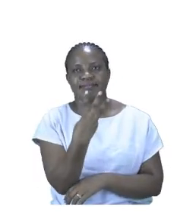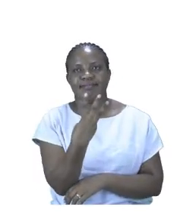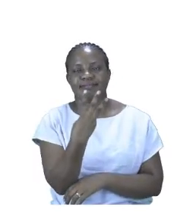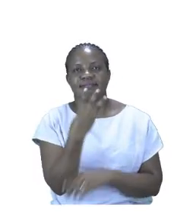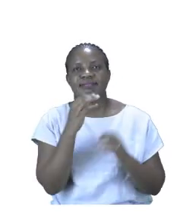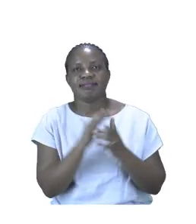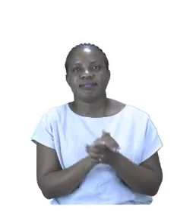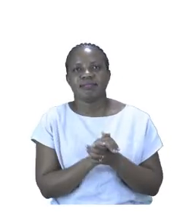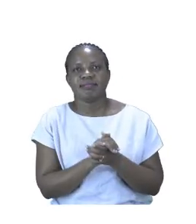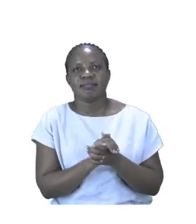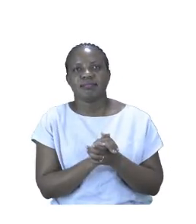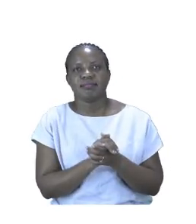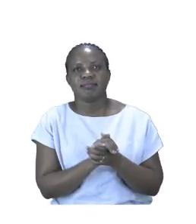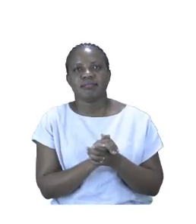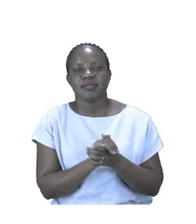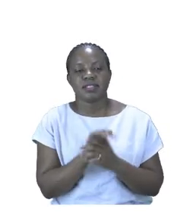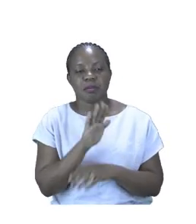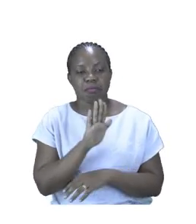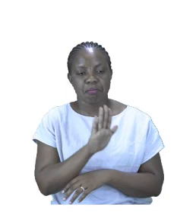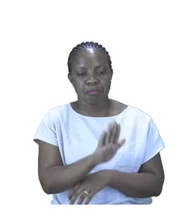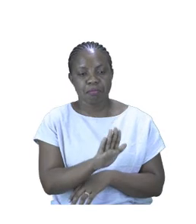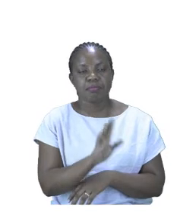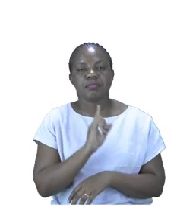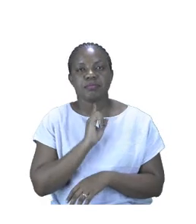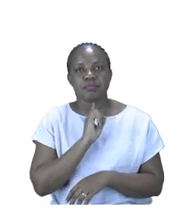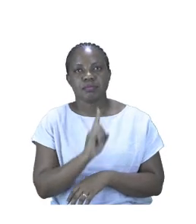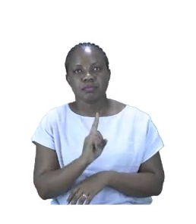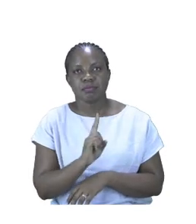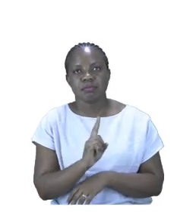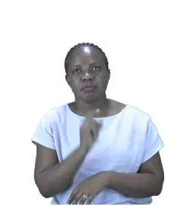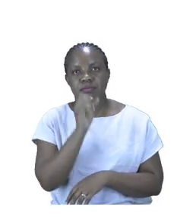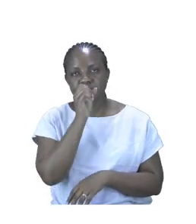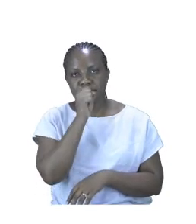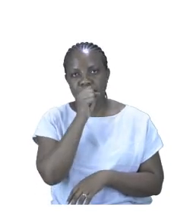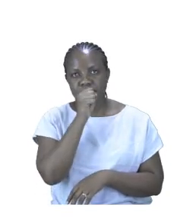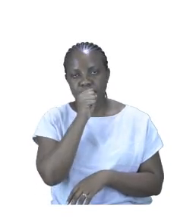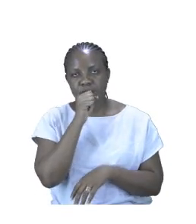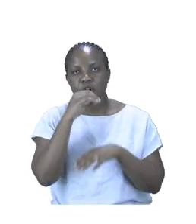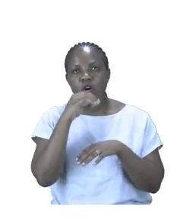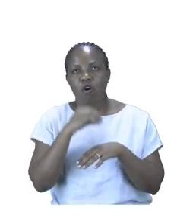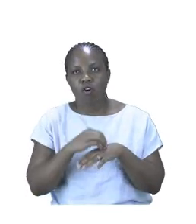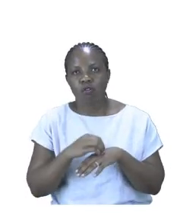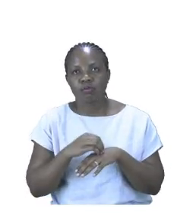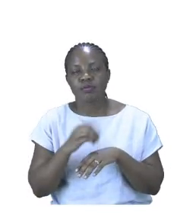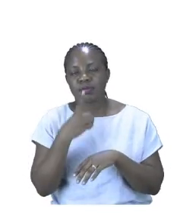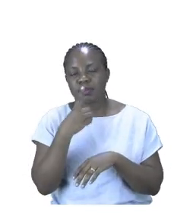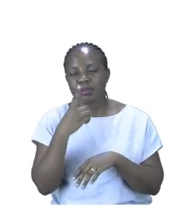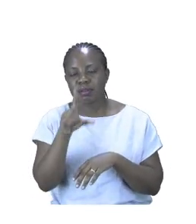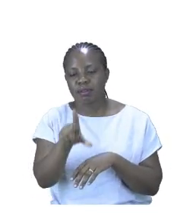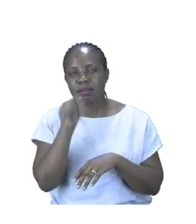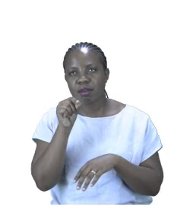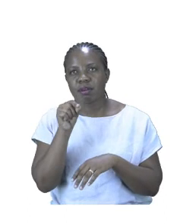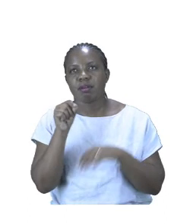there is dash orange on the table. So, do we